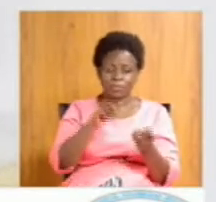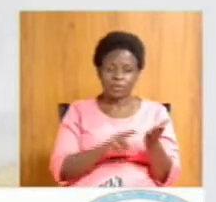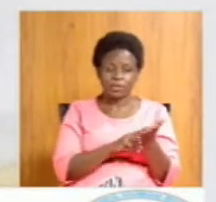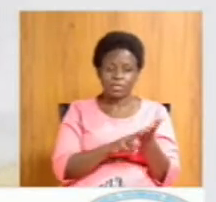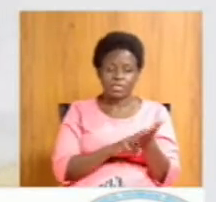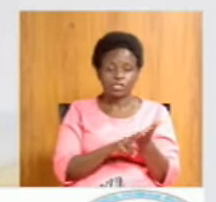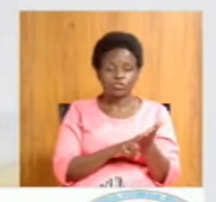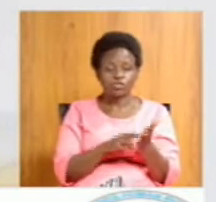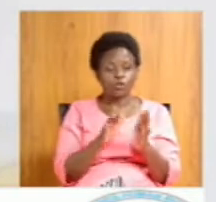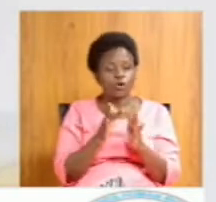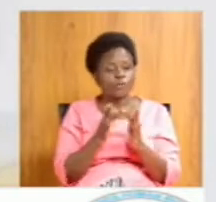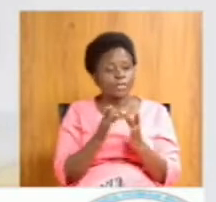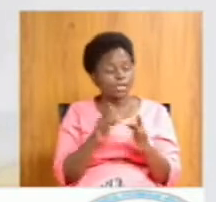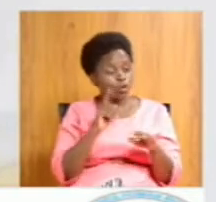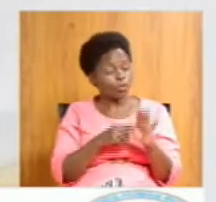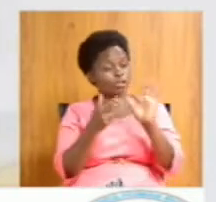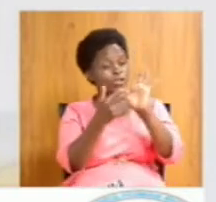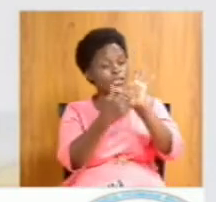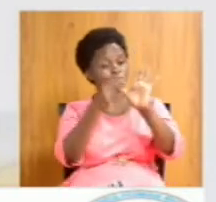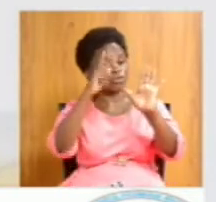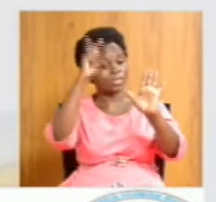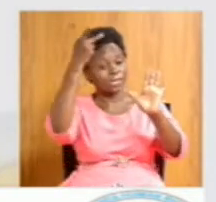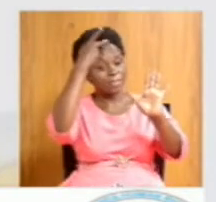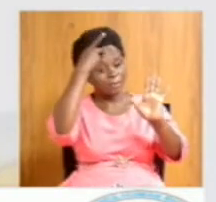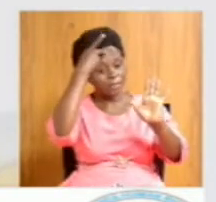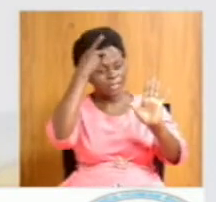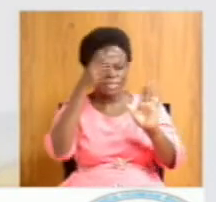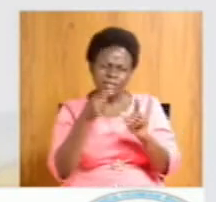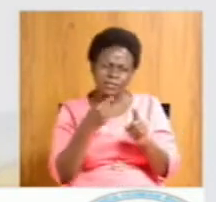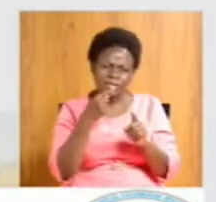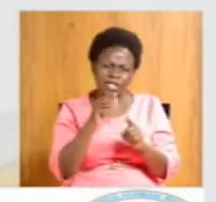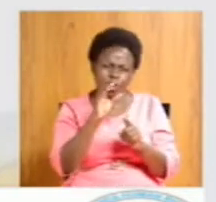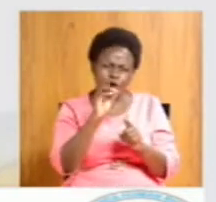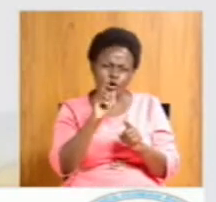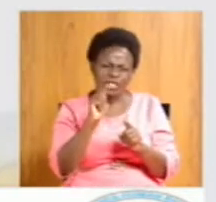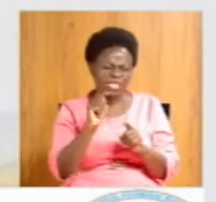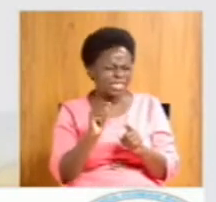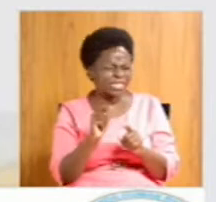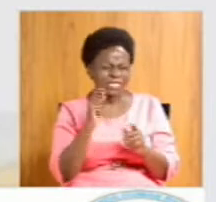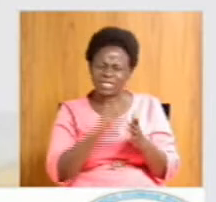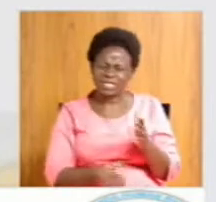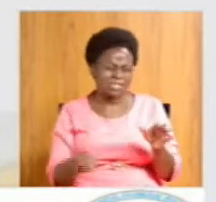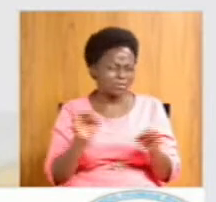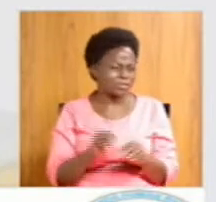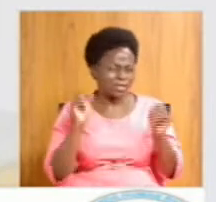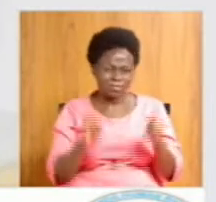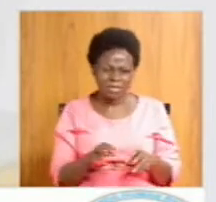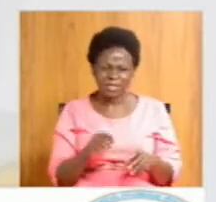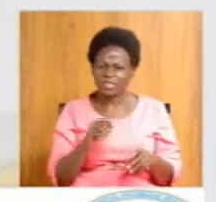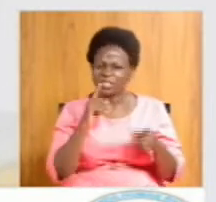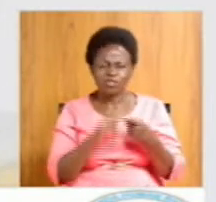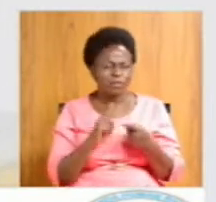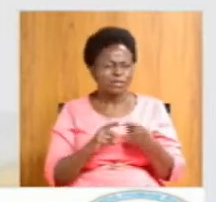use of the internet. So when you introduce policies, like again, we argued that the OTT tax was very unnecessary. There were no metrics that were